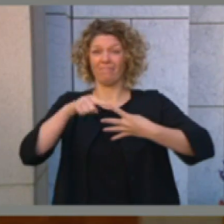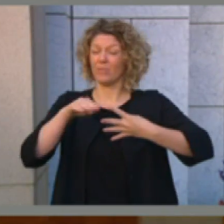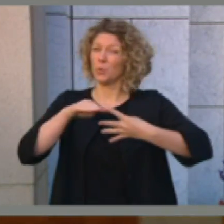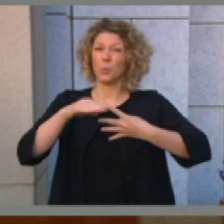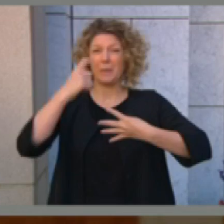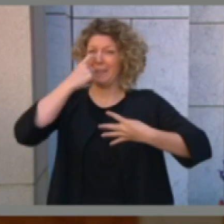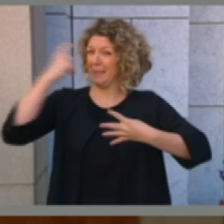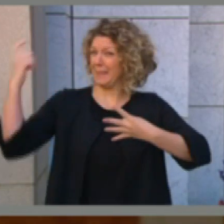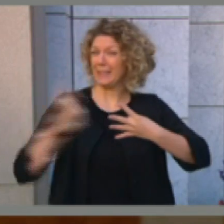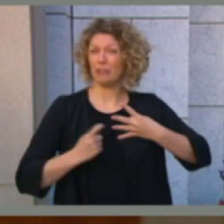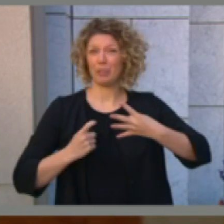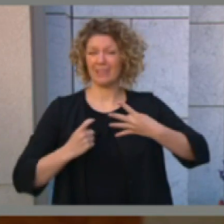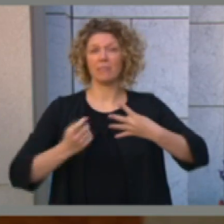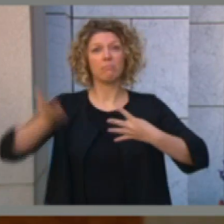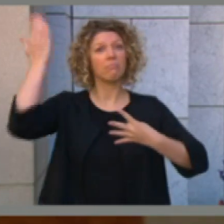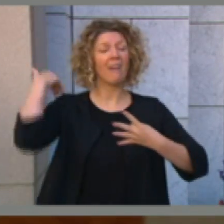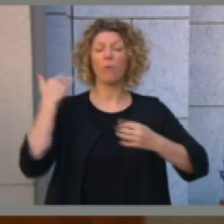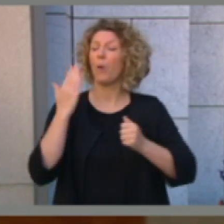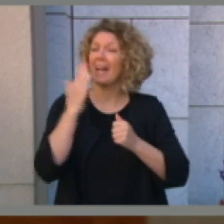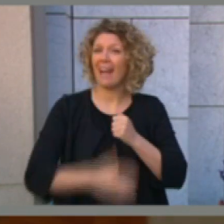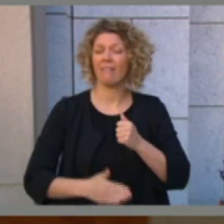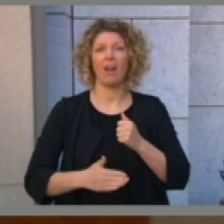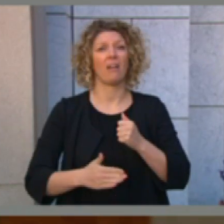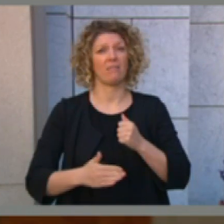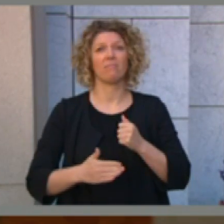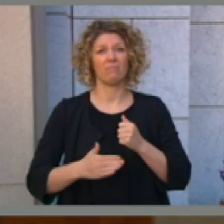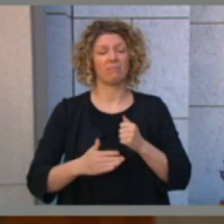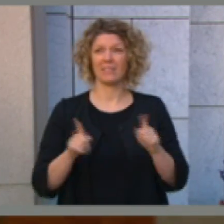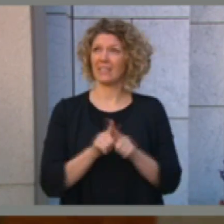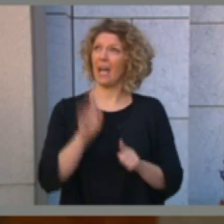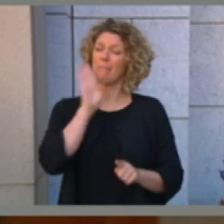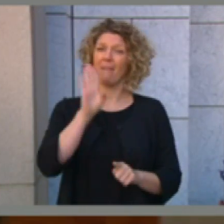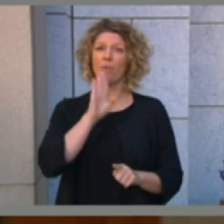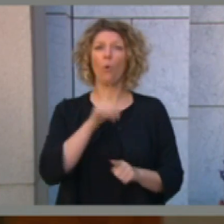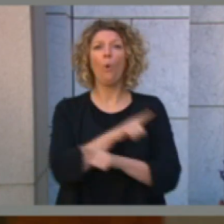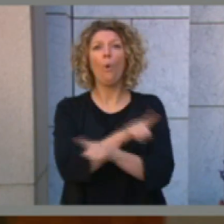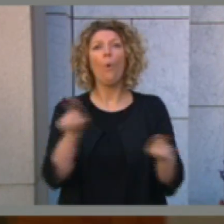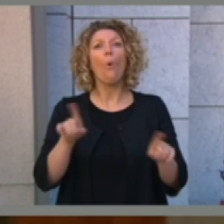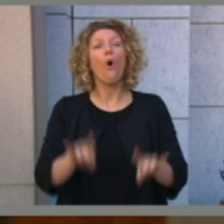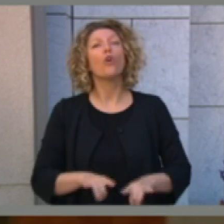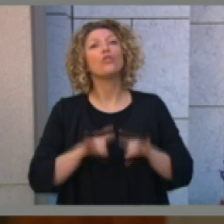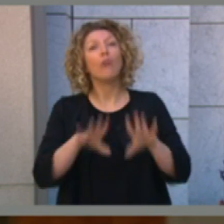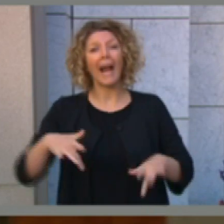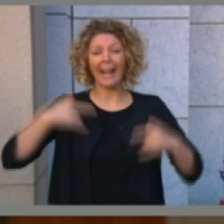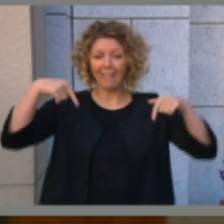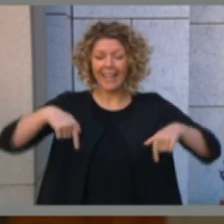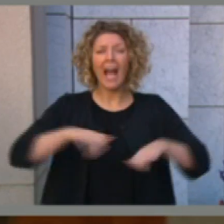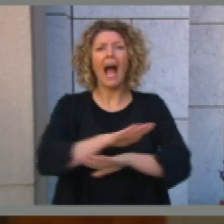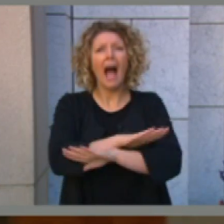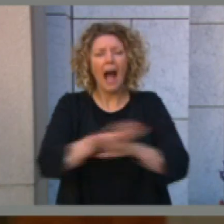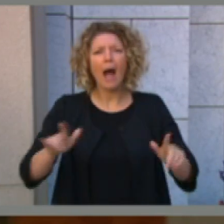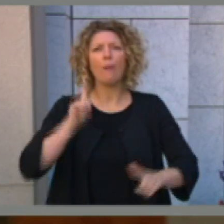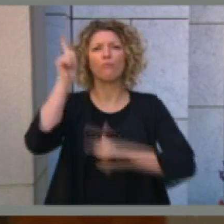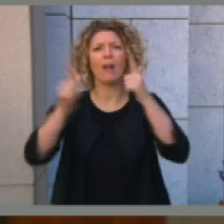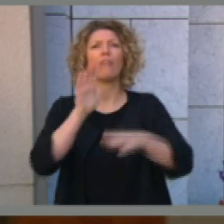that has ever happened in Australia's history. The travel advice to every Australian is do not travel abroad.